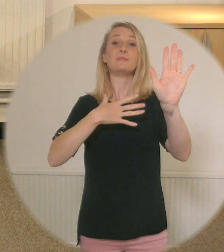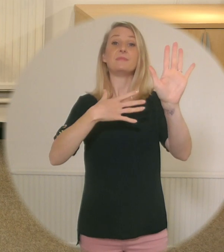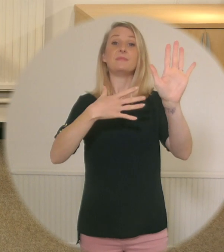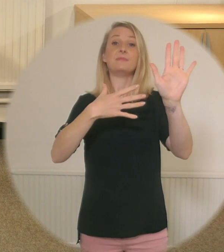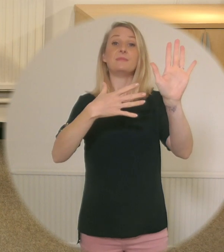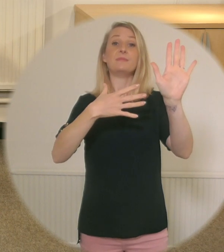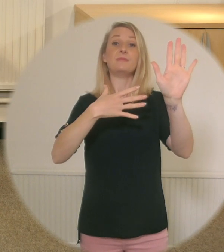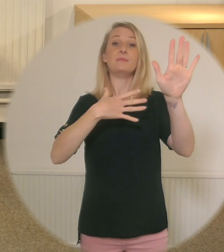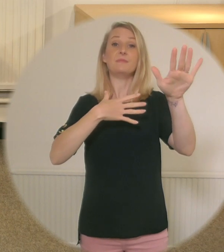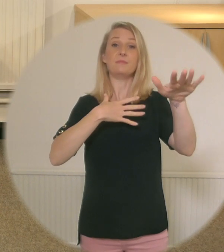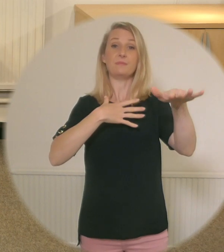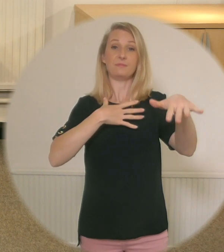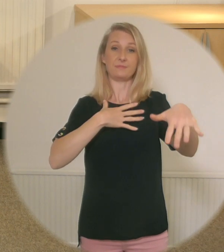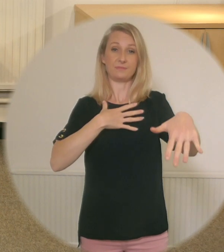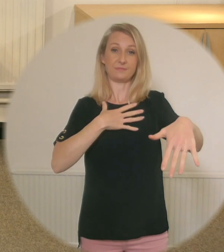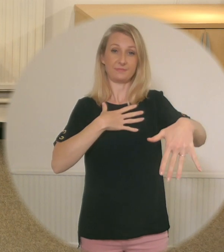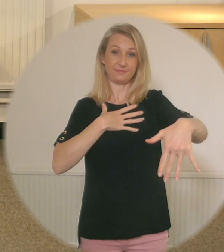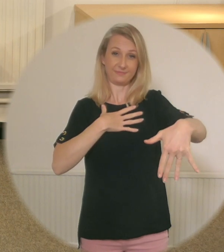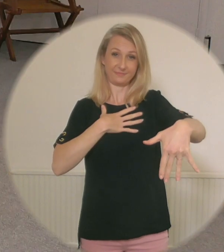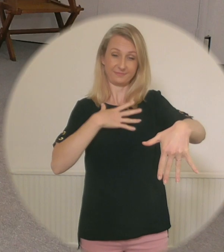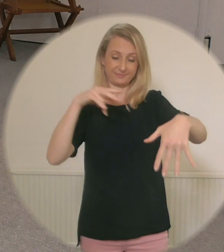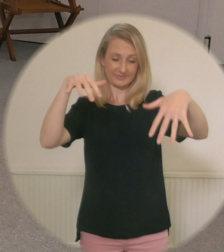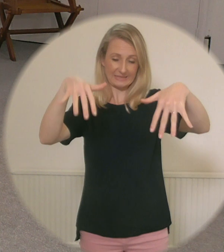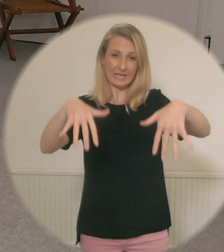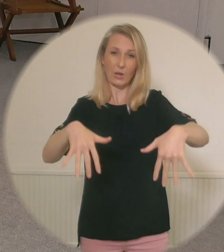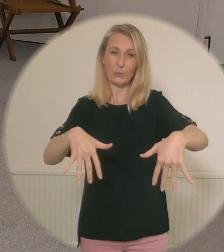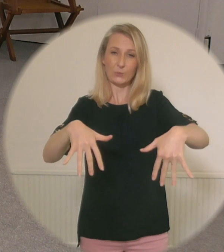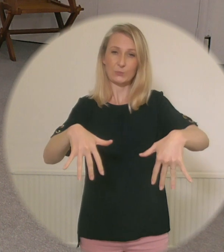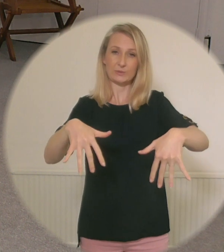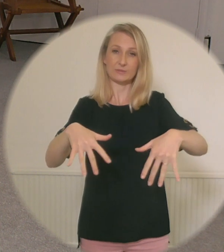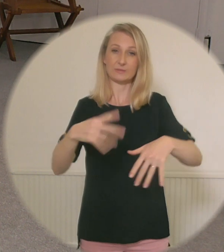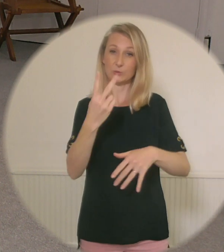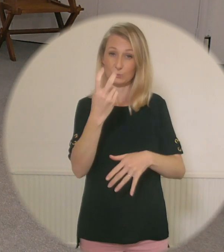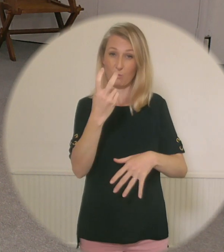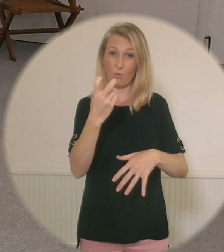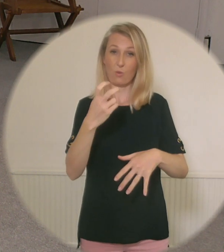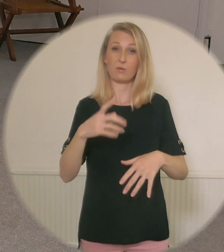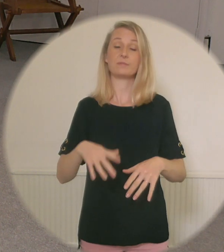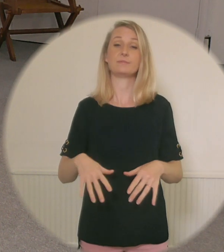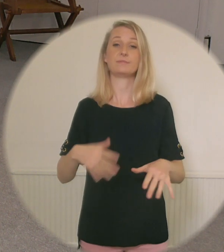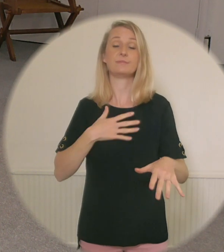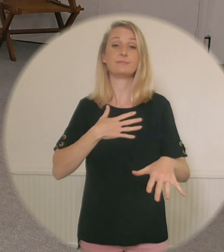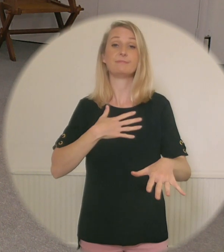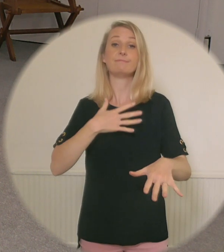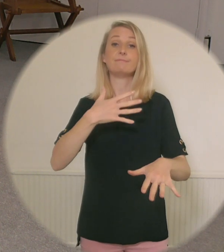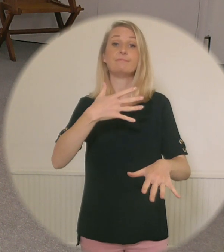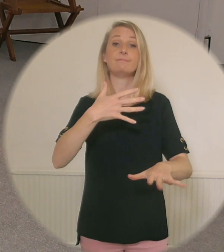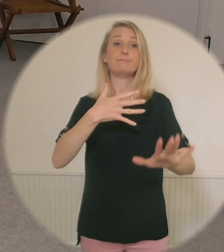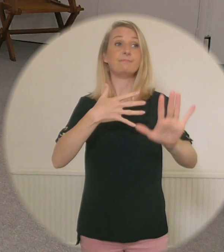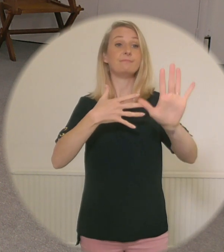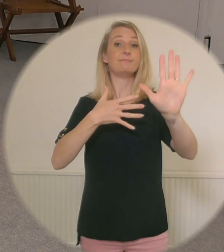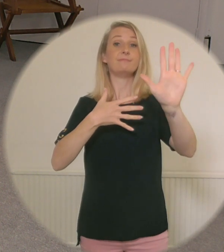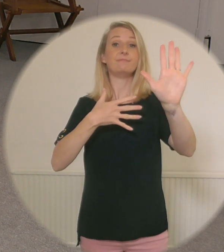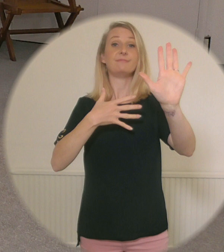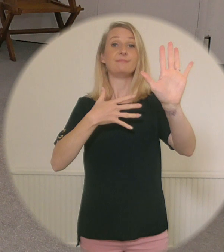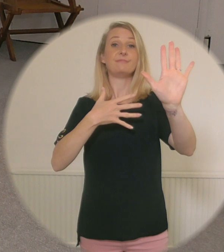Exhale, take the fingers down towards the floor. 2 more times. Inhale.